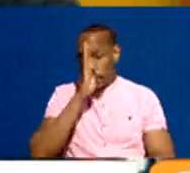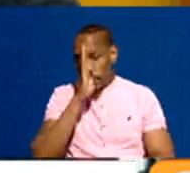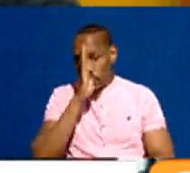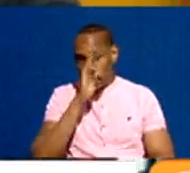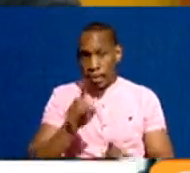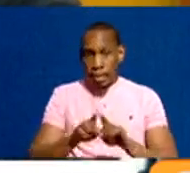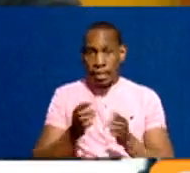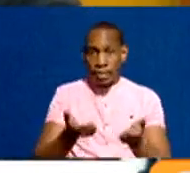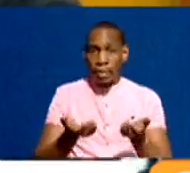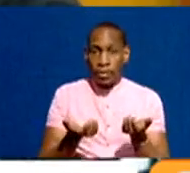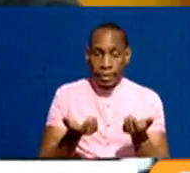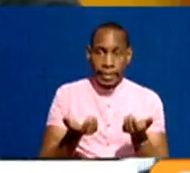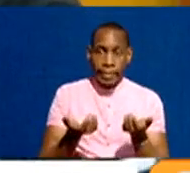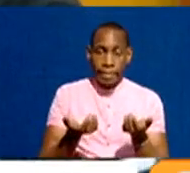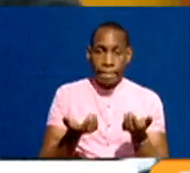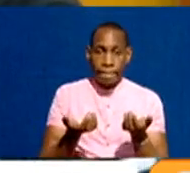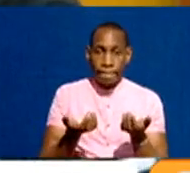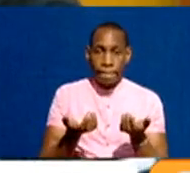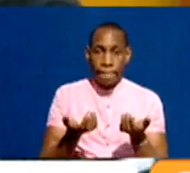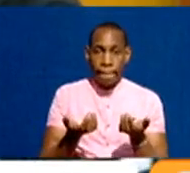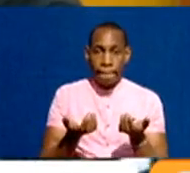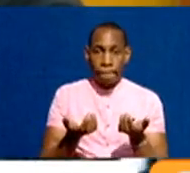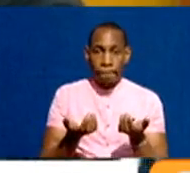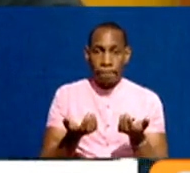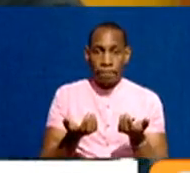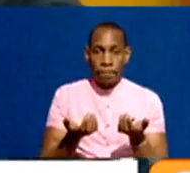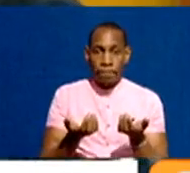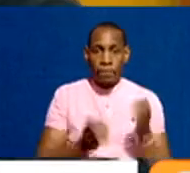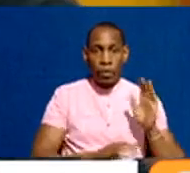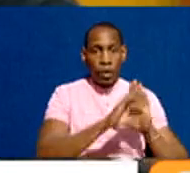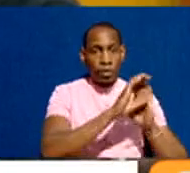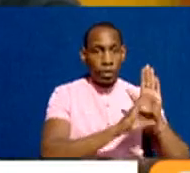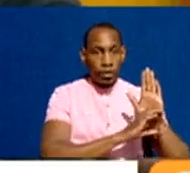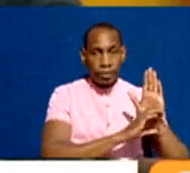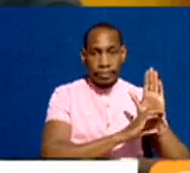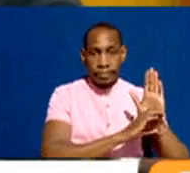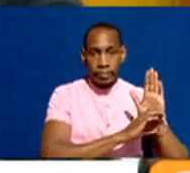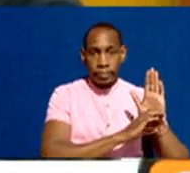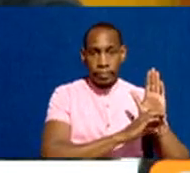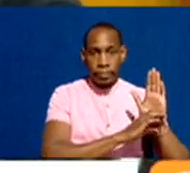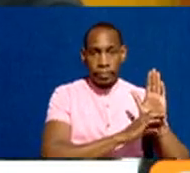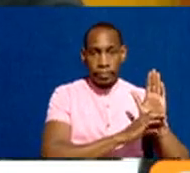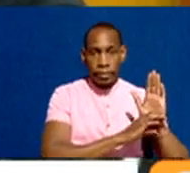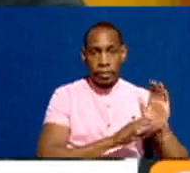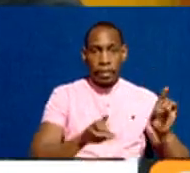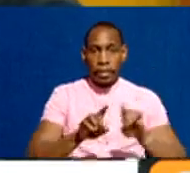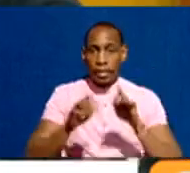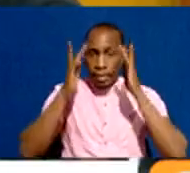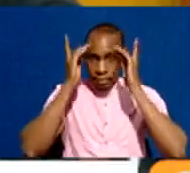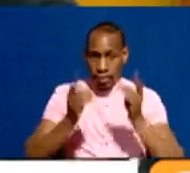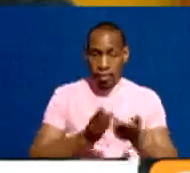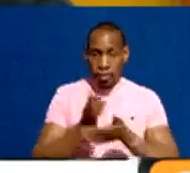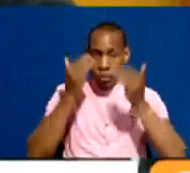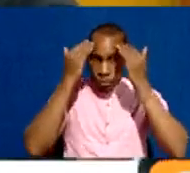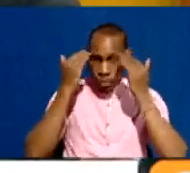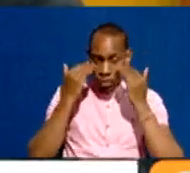as required by the Constitution and as determined by this